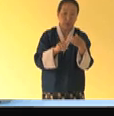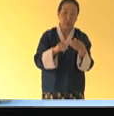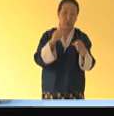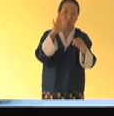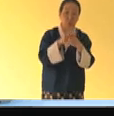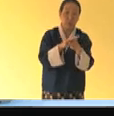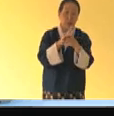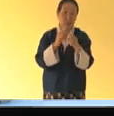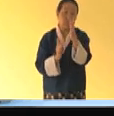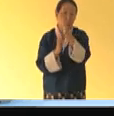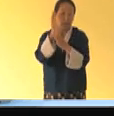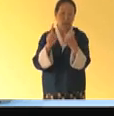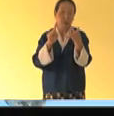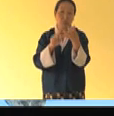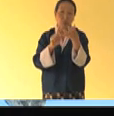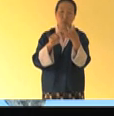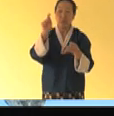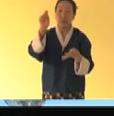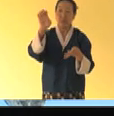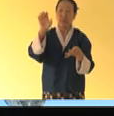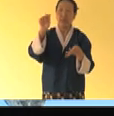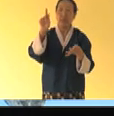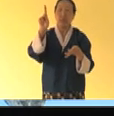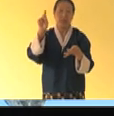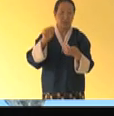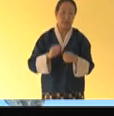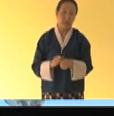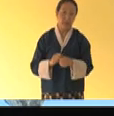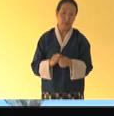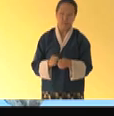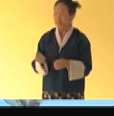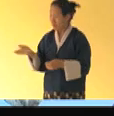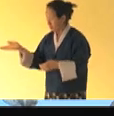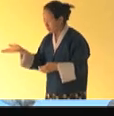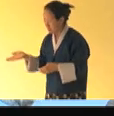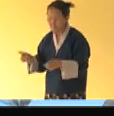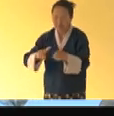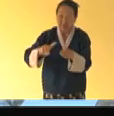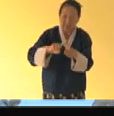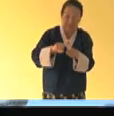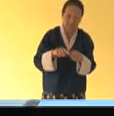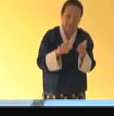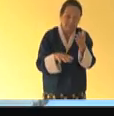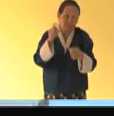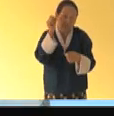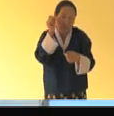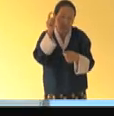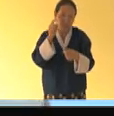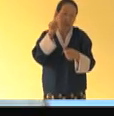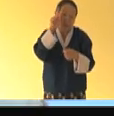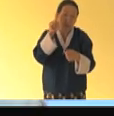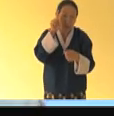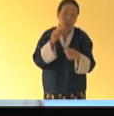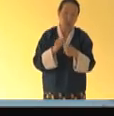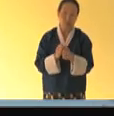and teak. And even we have displayed for the children to know about